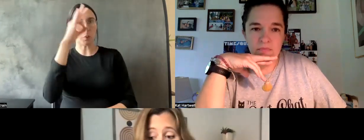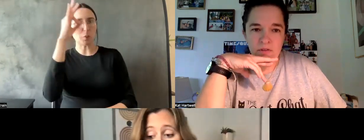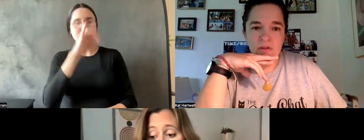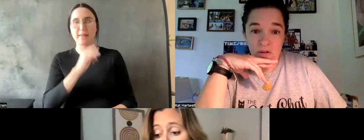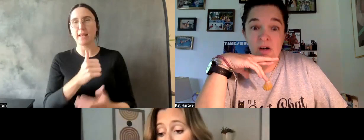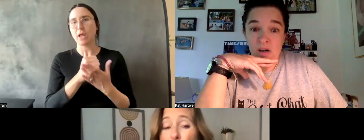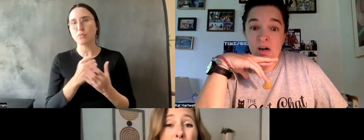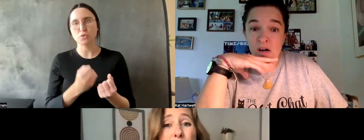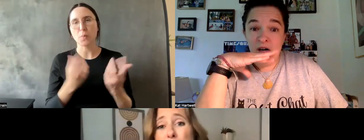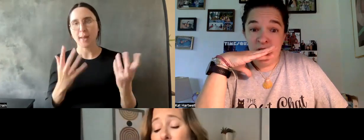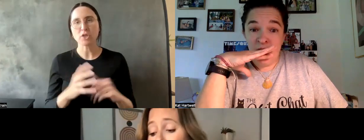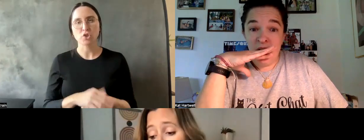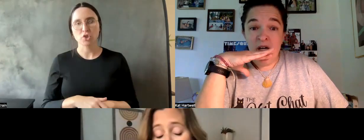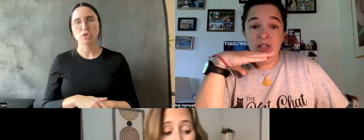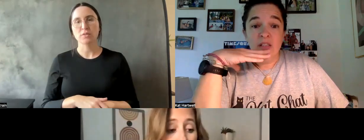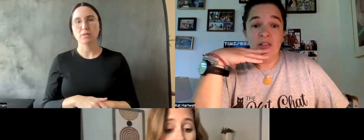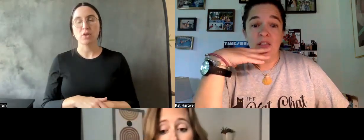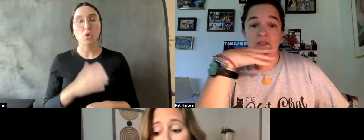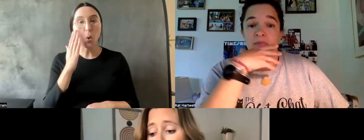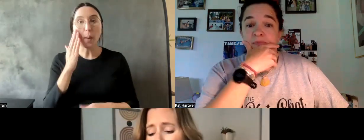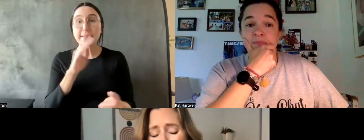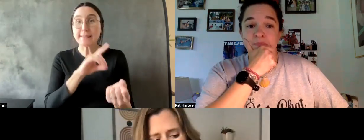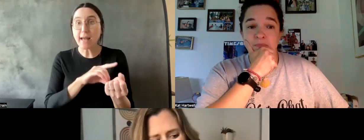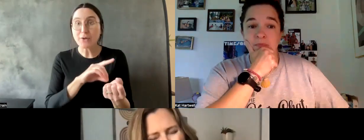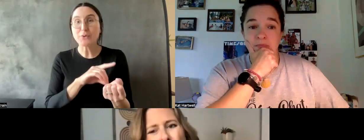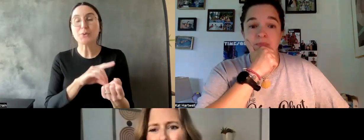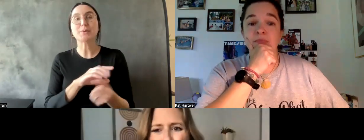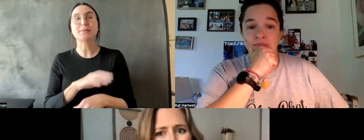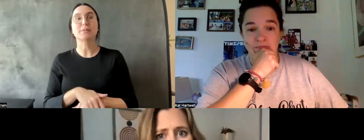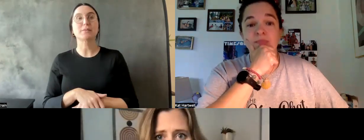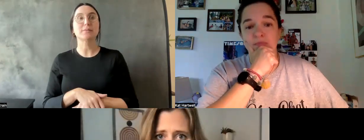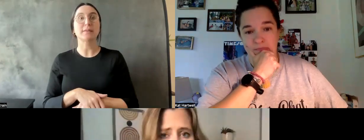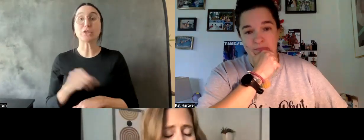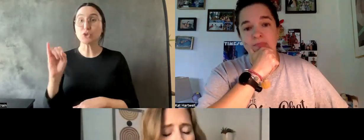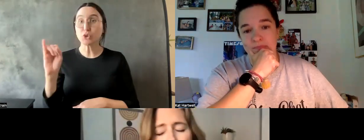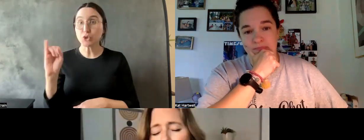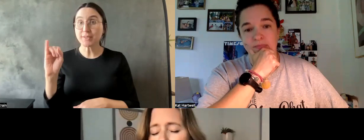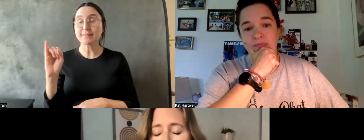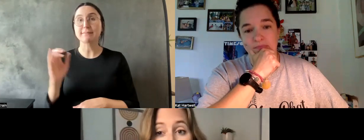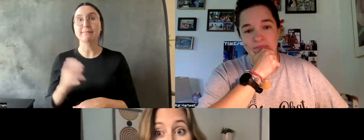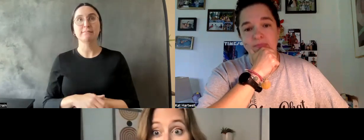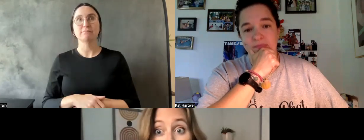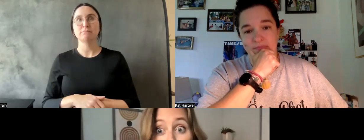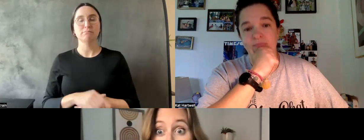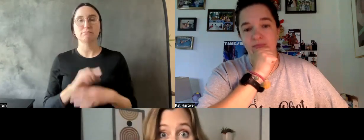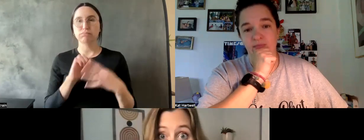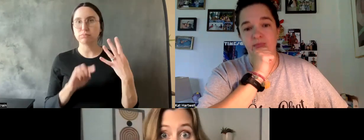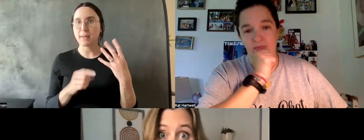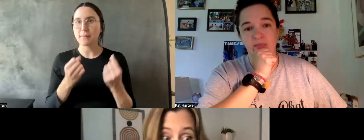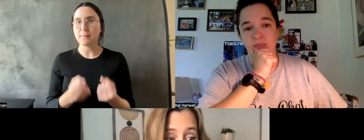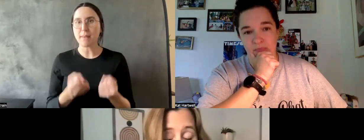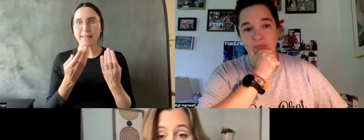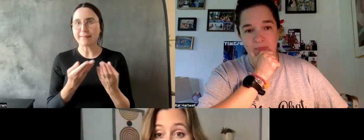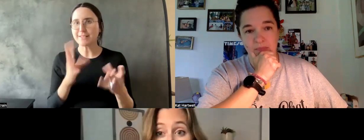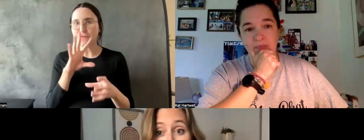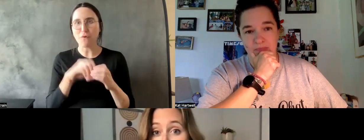difference when looking for providers, when trying to figure out insurance stuff. I mean, there's just so much, and there's no one to help